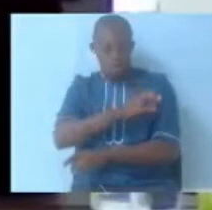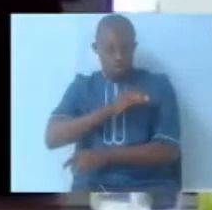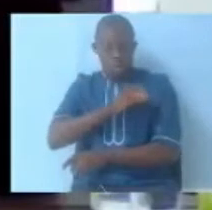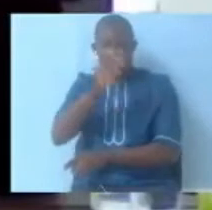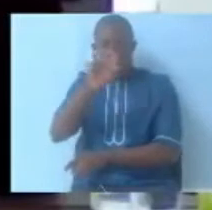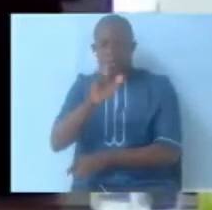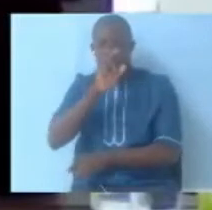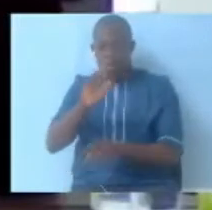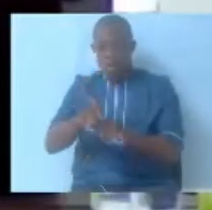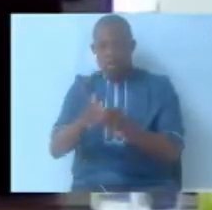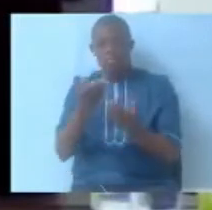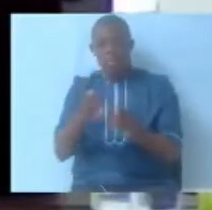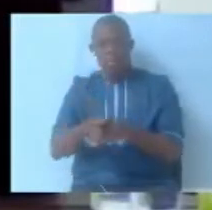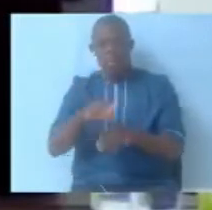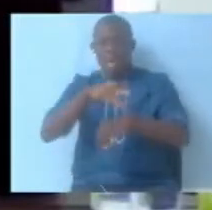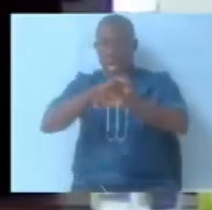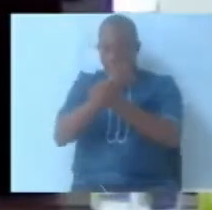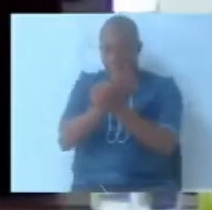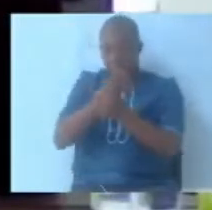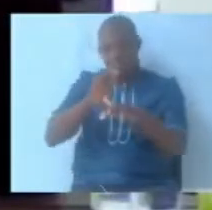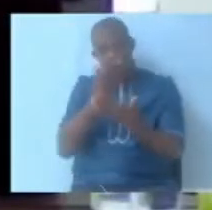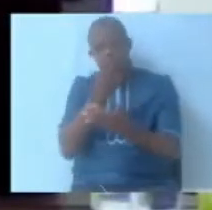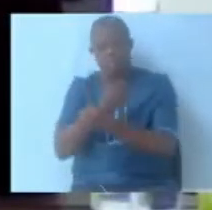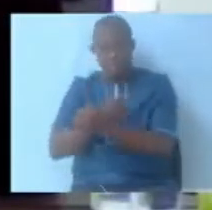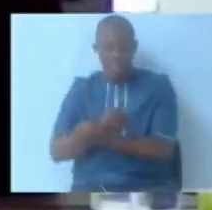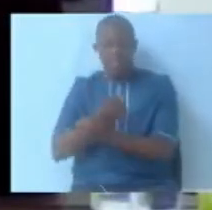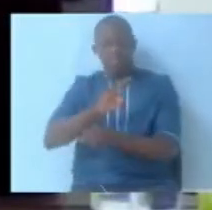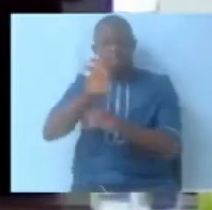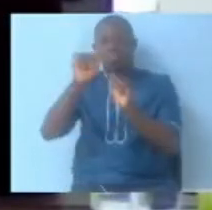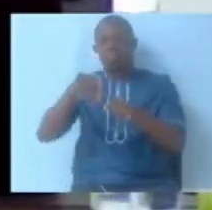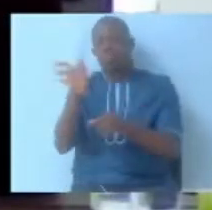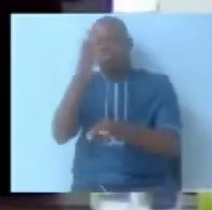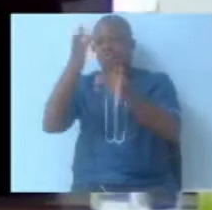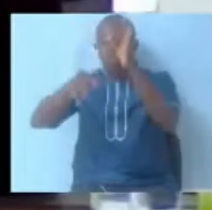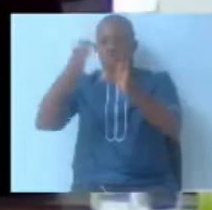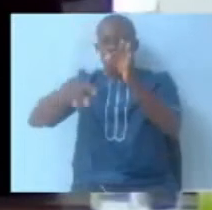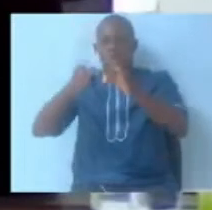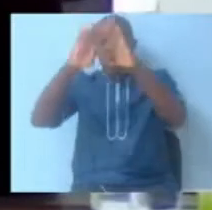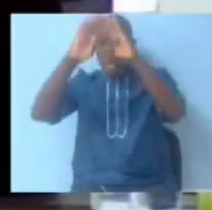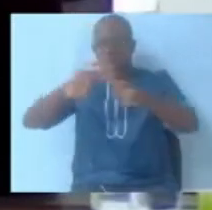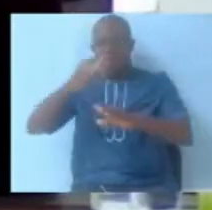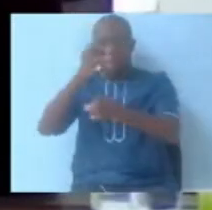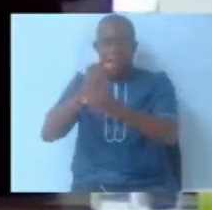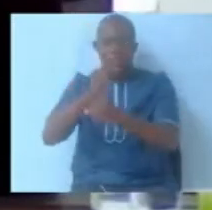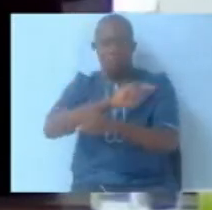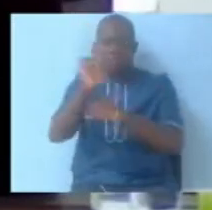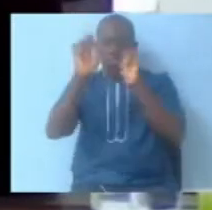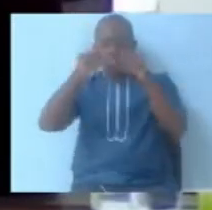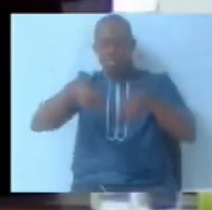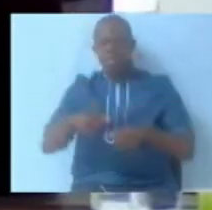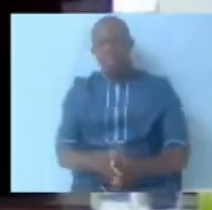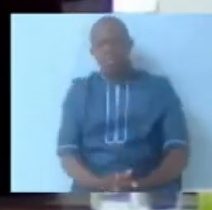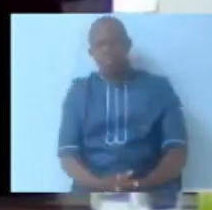otembo fanga titano la kitibundala pour kata safero kije pour nimmo mutare ngobi je meme muitela kliano ti pour isi obula